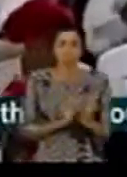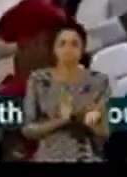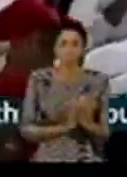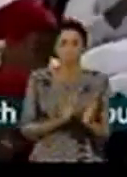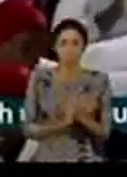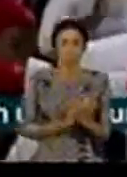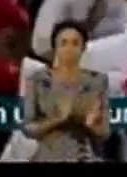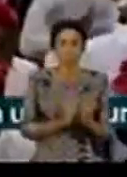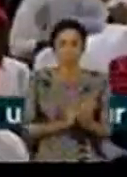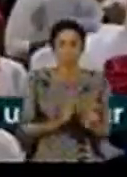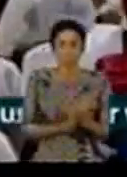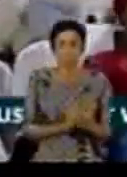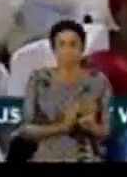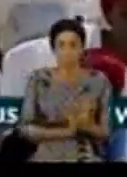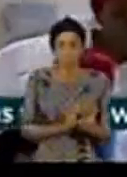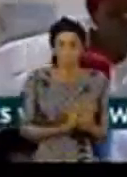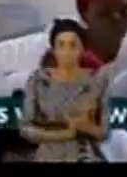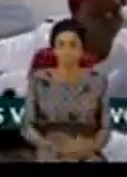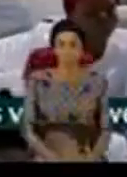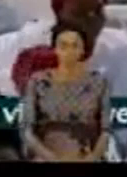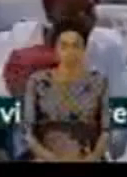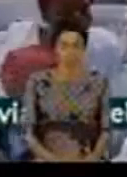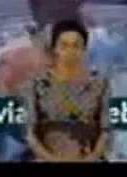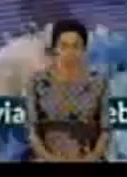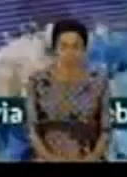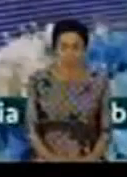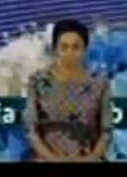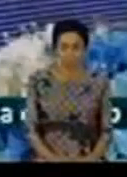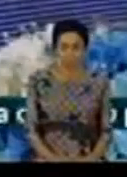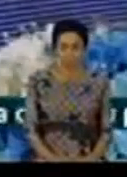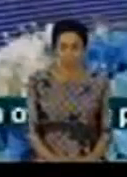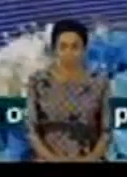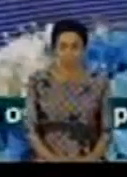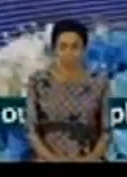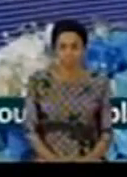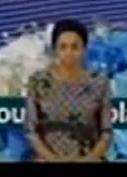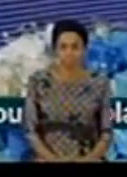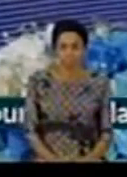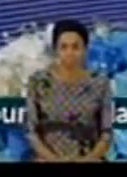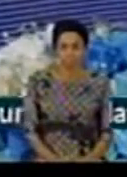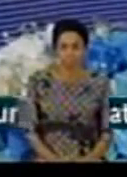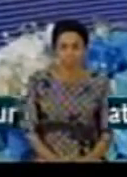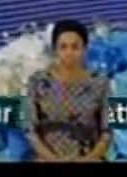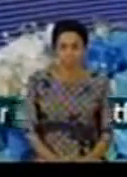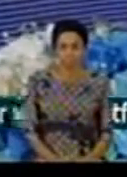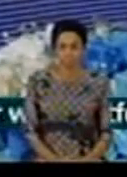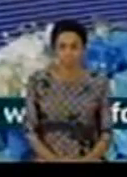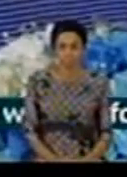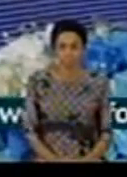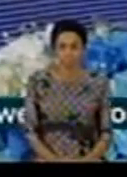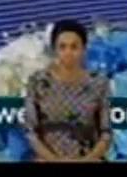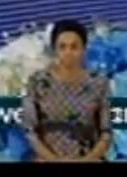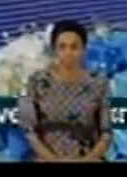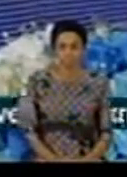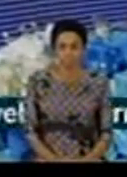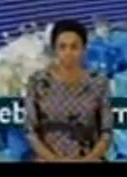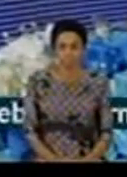Please, brother, before the next testifier. Okay, just very brief. Our